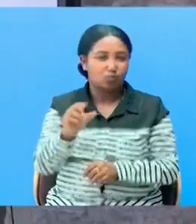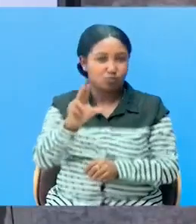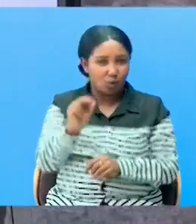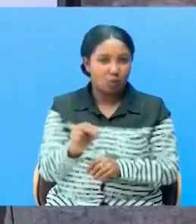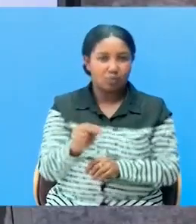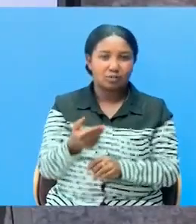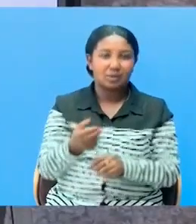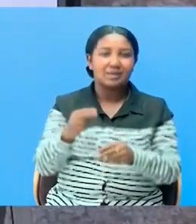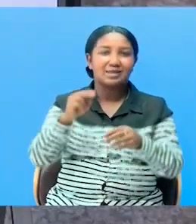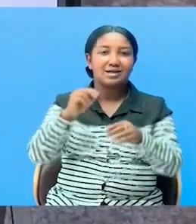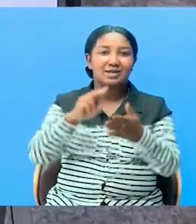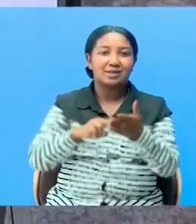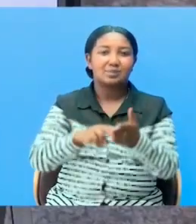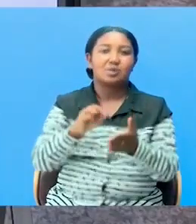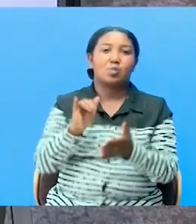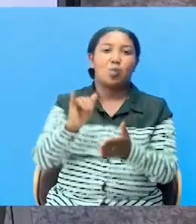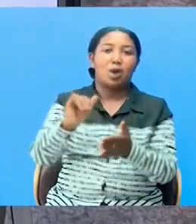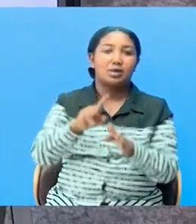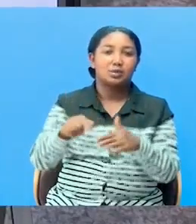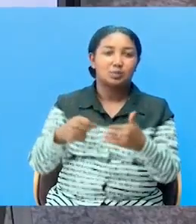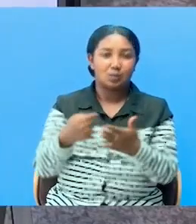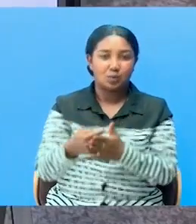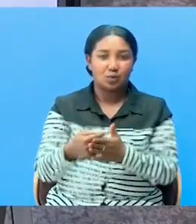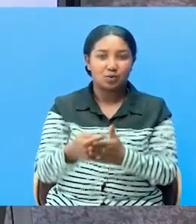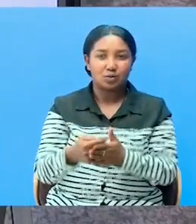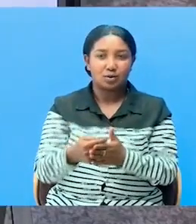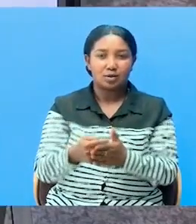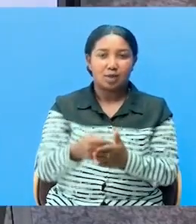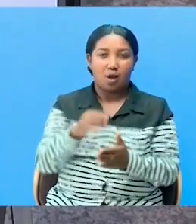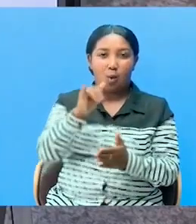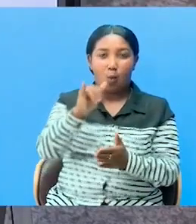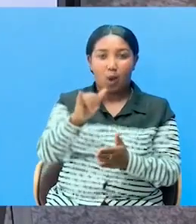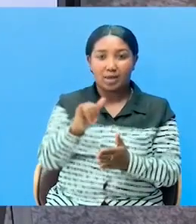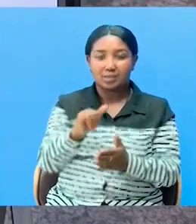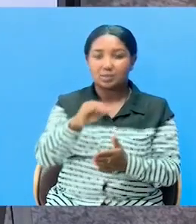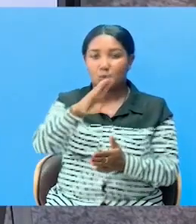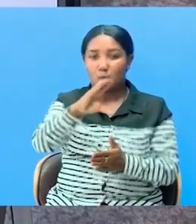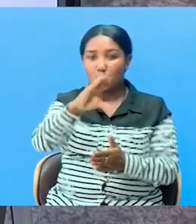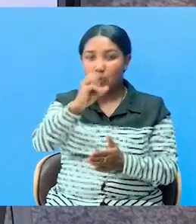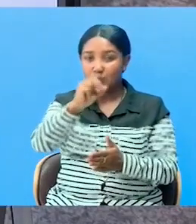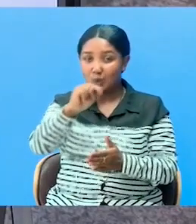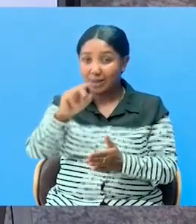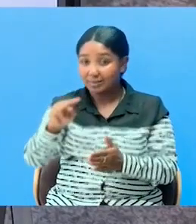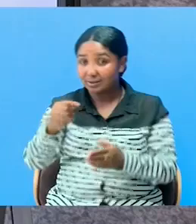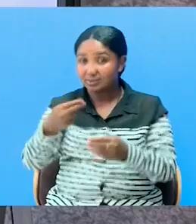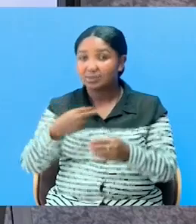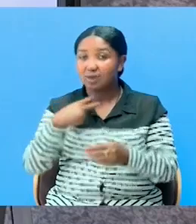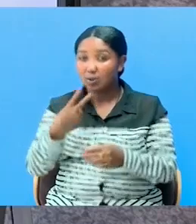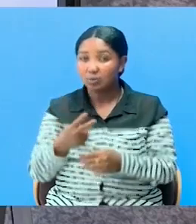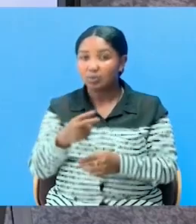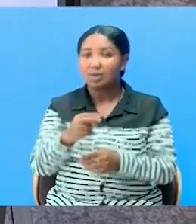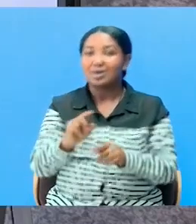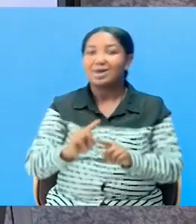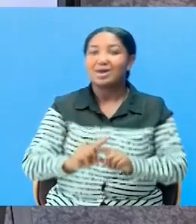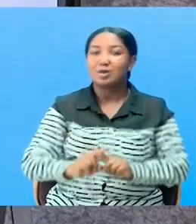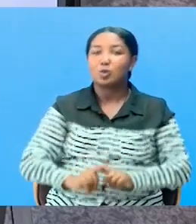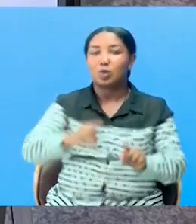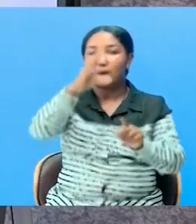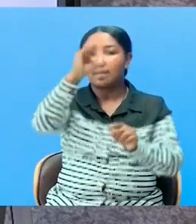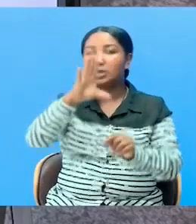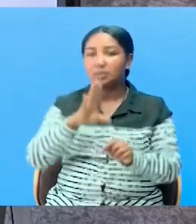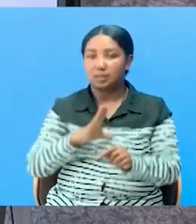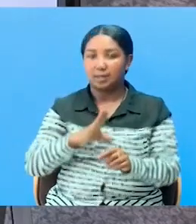it read as Y. So when Y is a consonant sound, we can put a unique